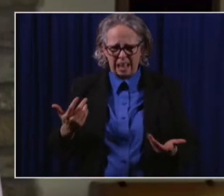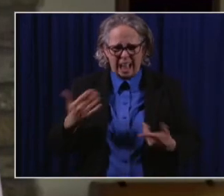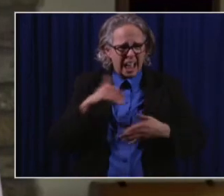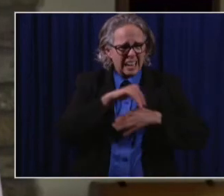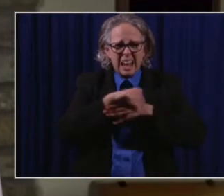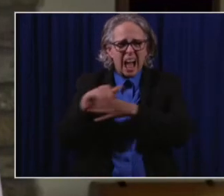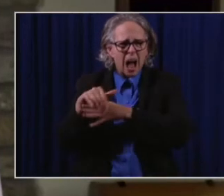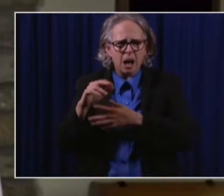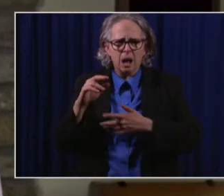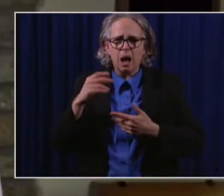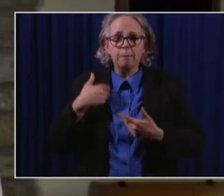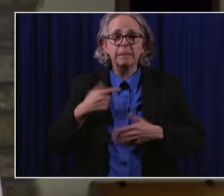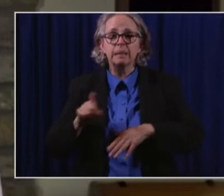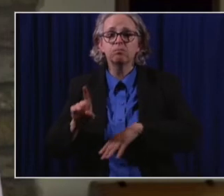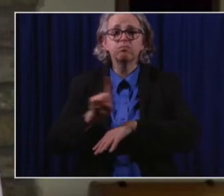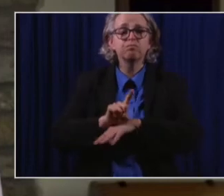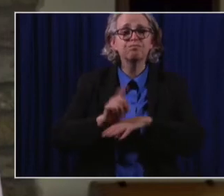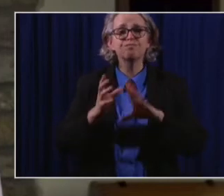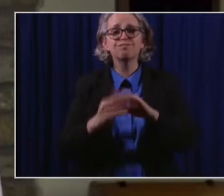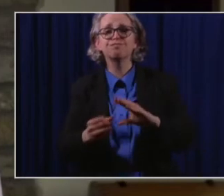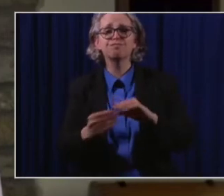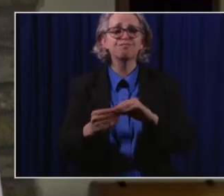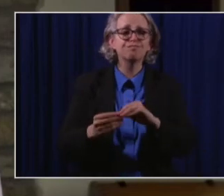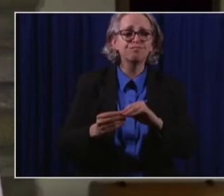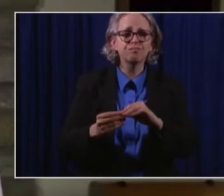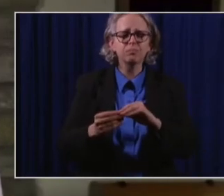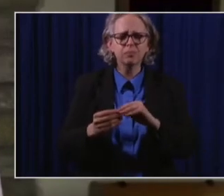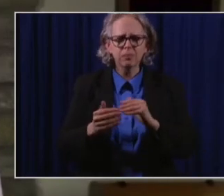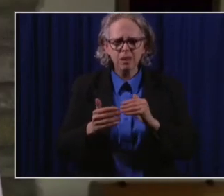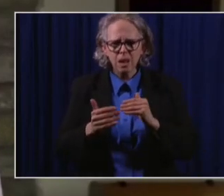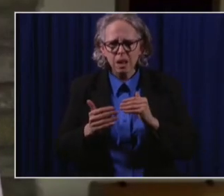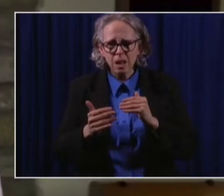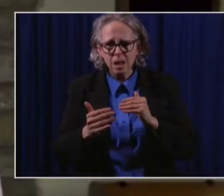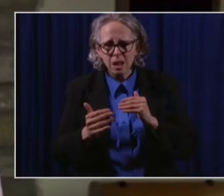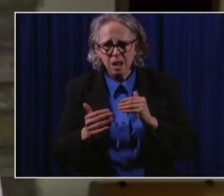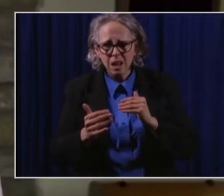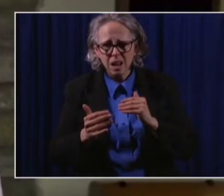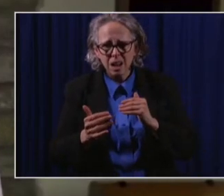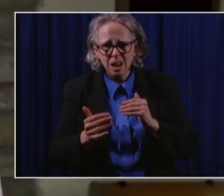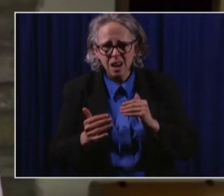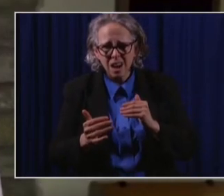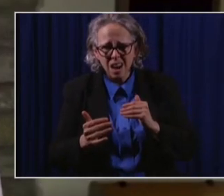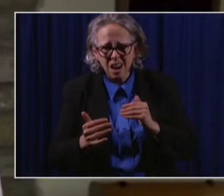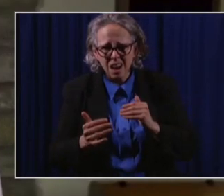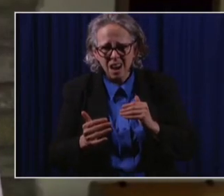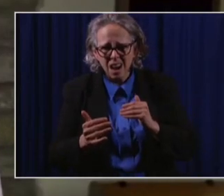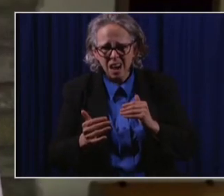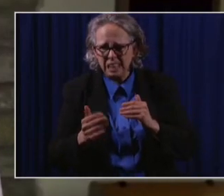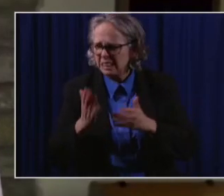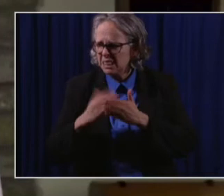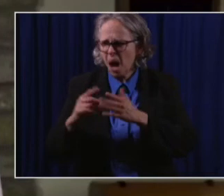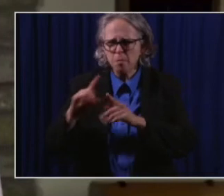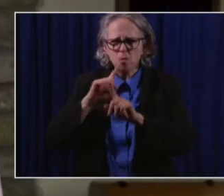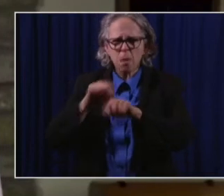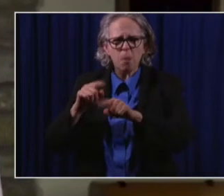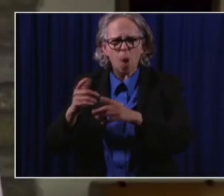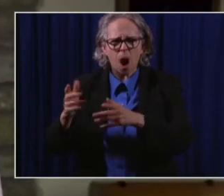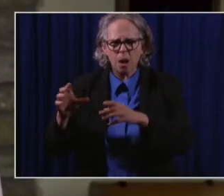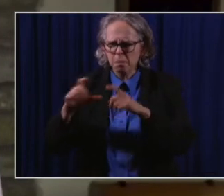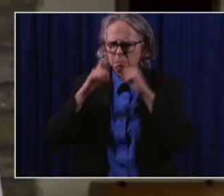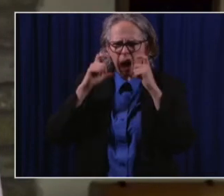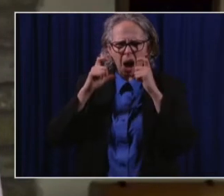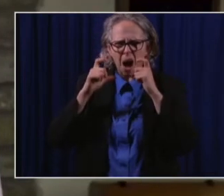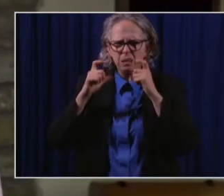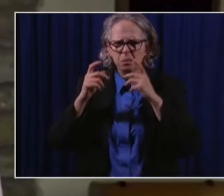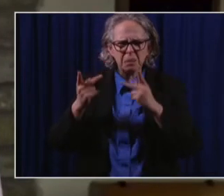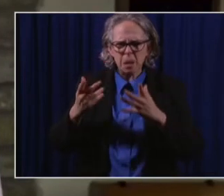after that we started putting orders on in regard to mask wearing. Very controversial. A lot of people still upset